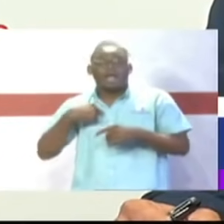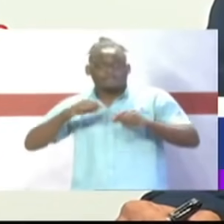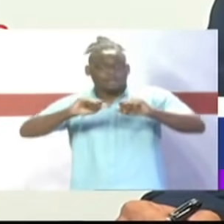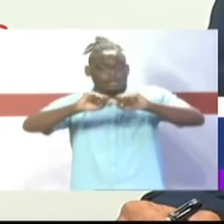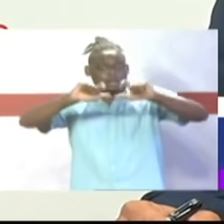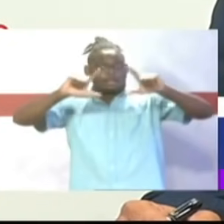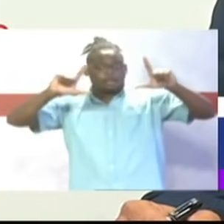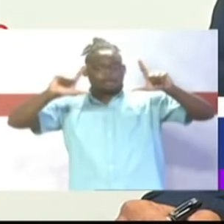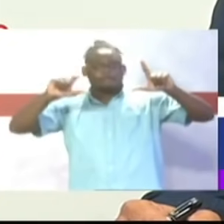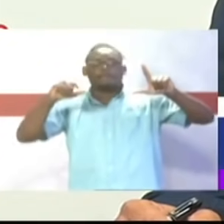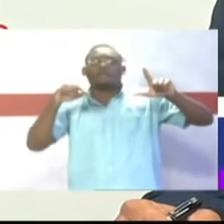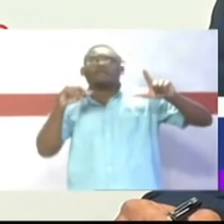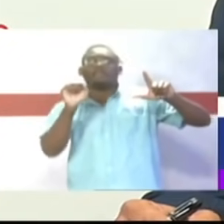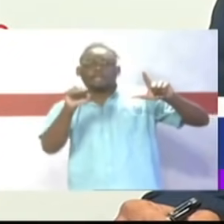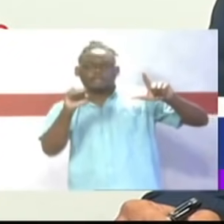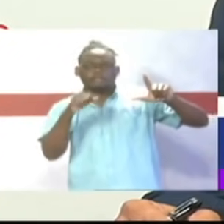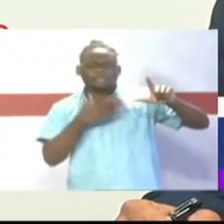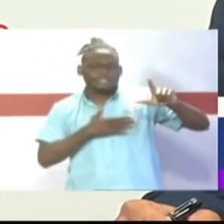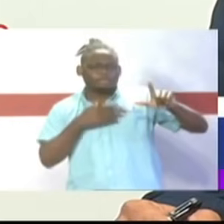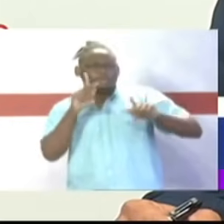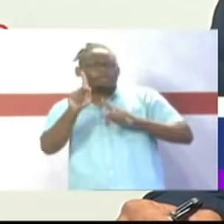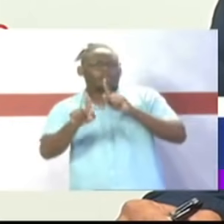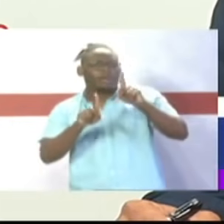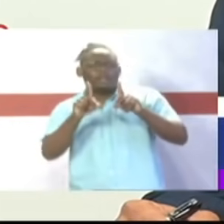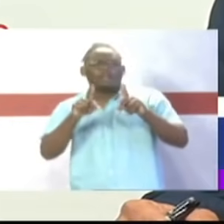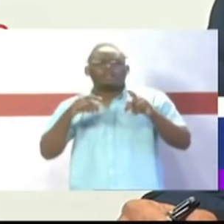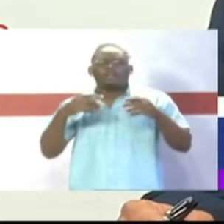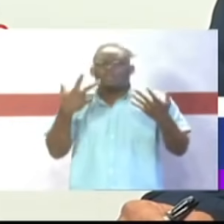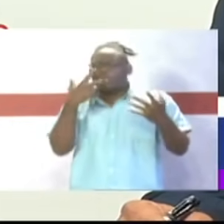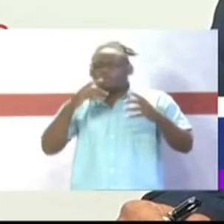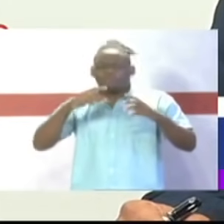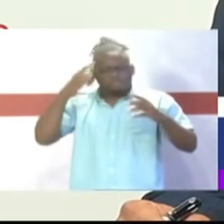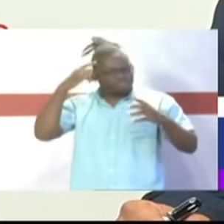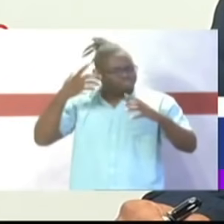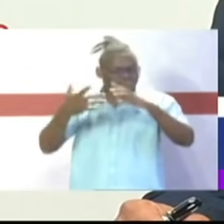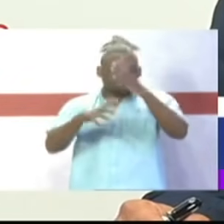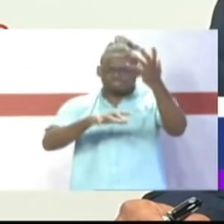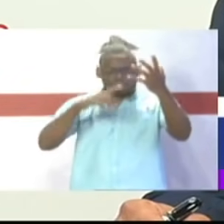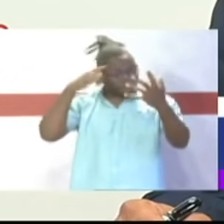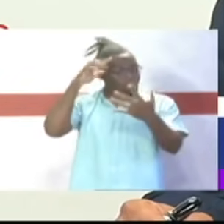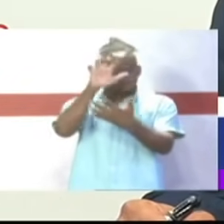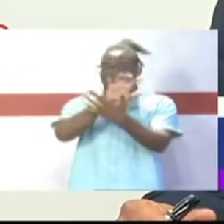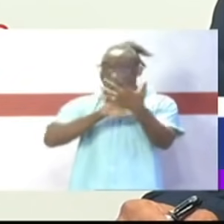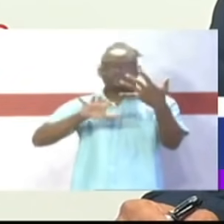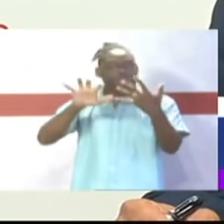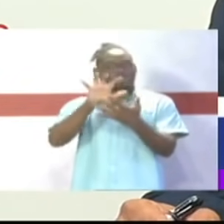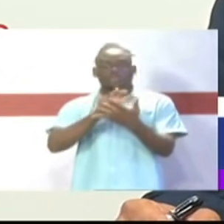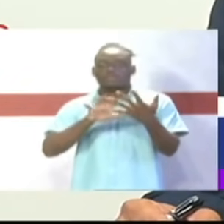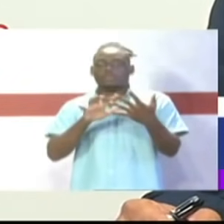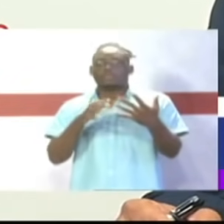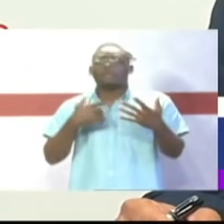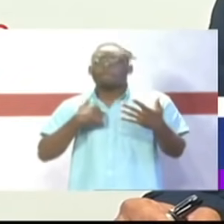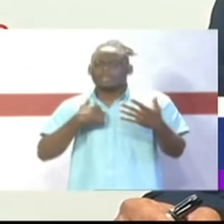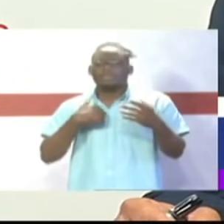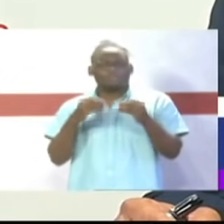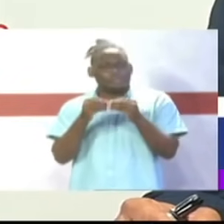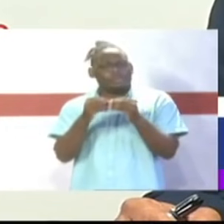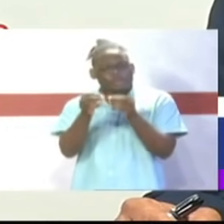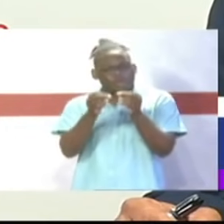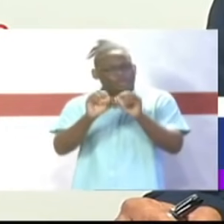people to get the wrong impression. If you could go back to the slides, where we said these are